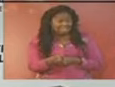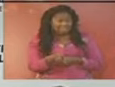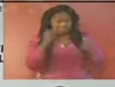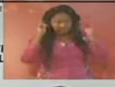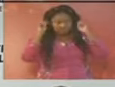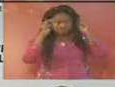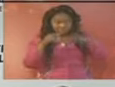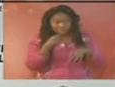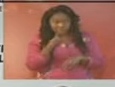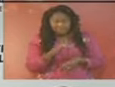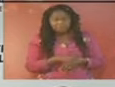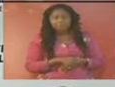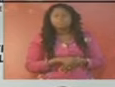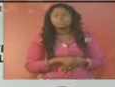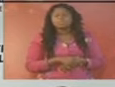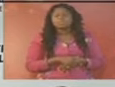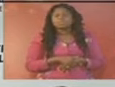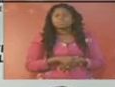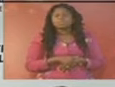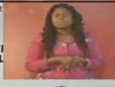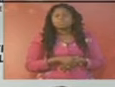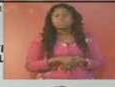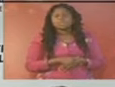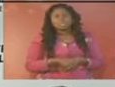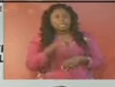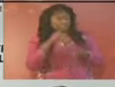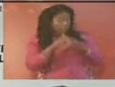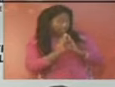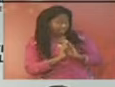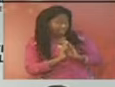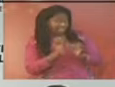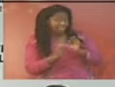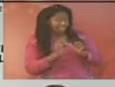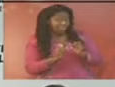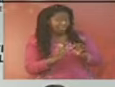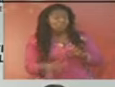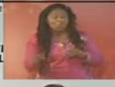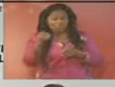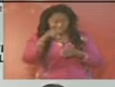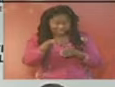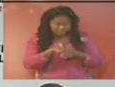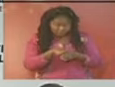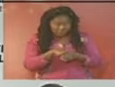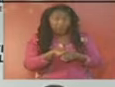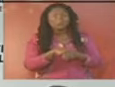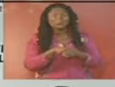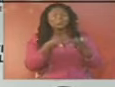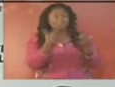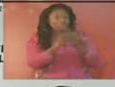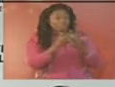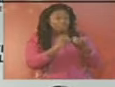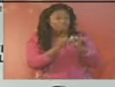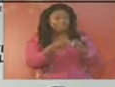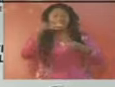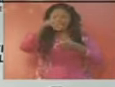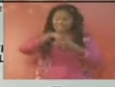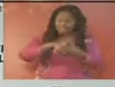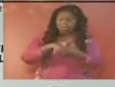prison system included in our numbers? The answer is yes. Correct, CMO? Yes. Yeah.